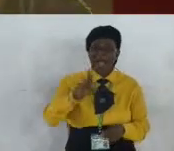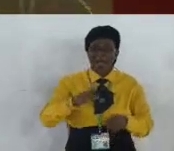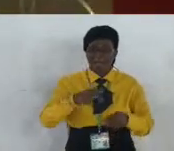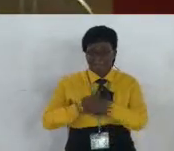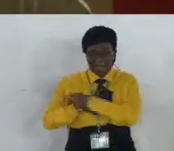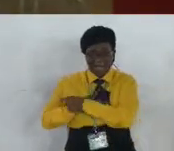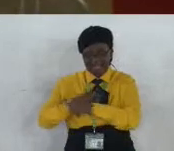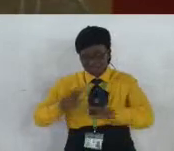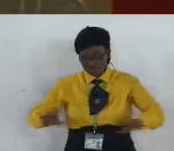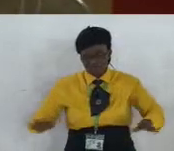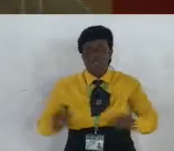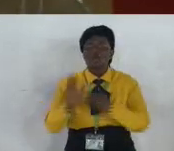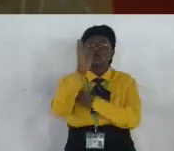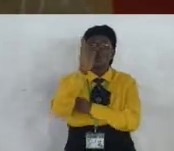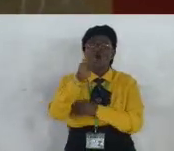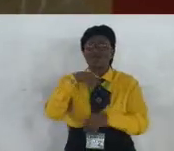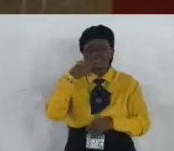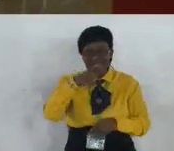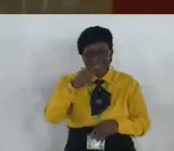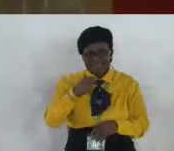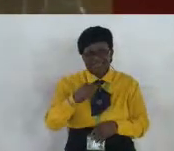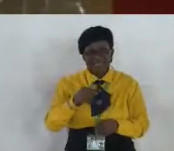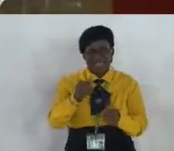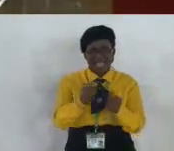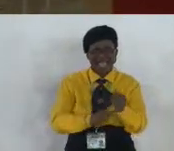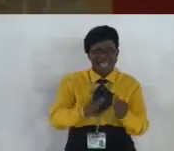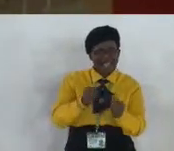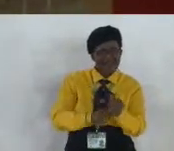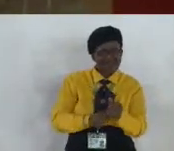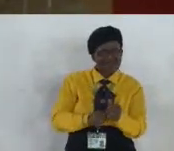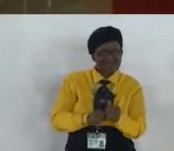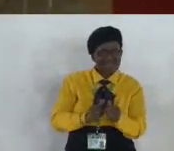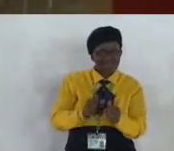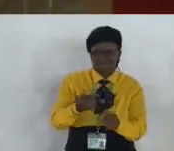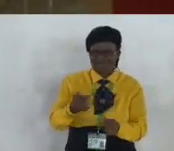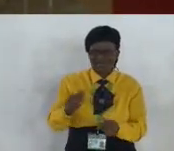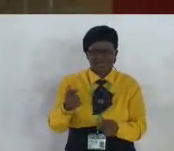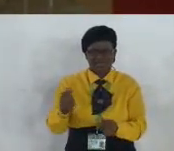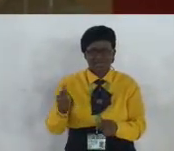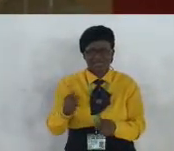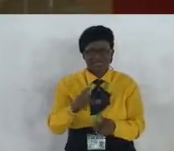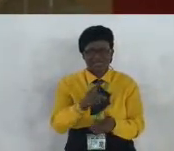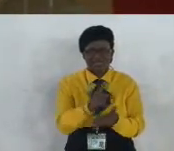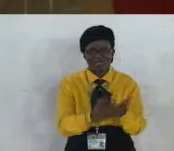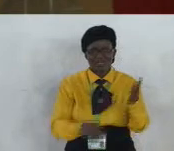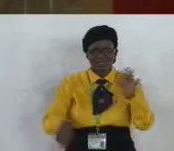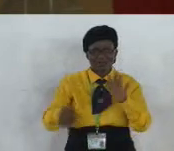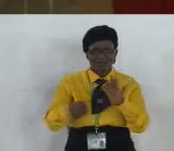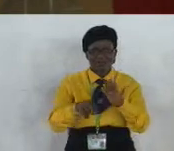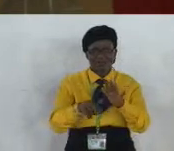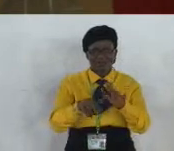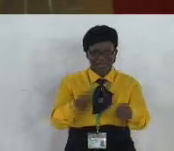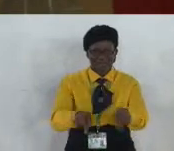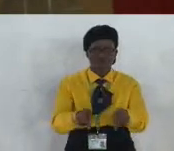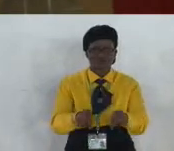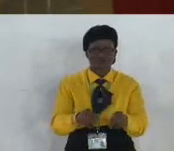God said, every great person likes to show off.